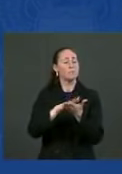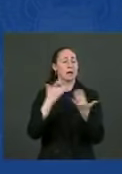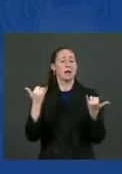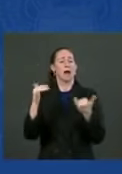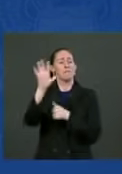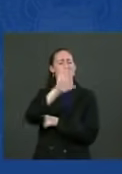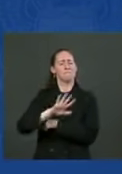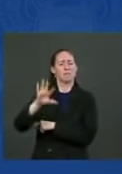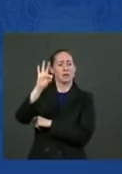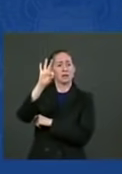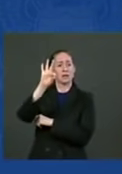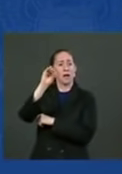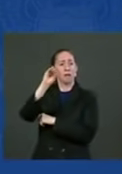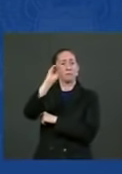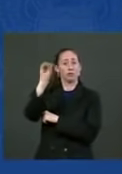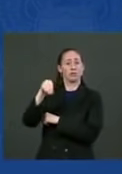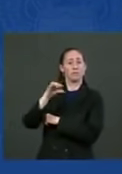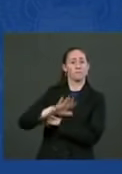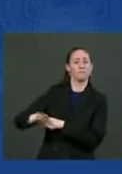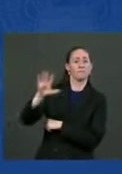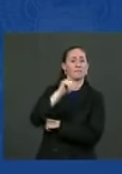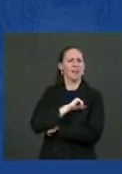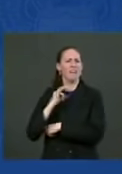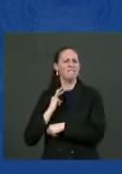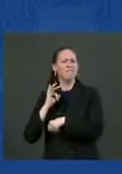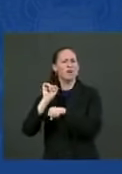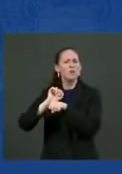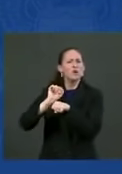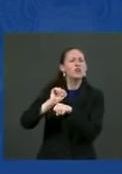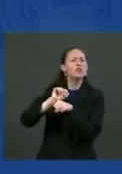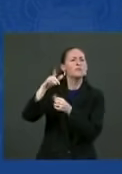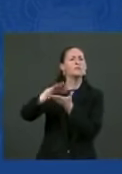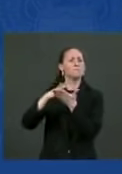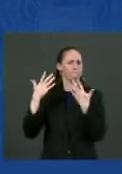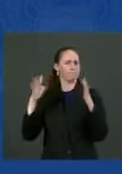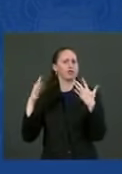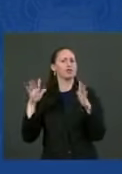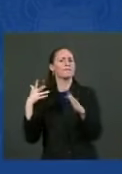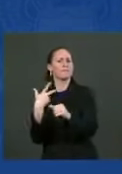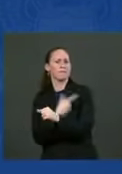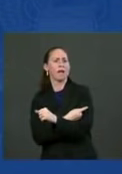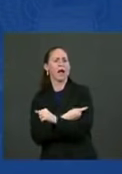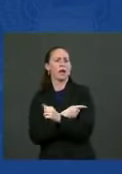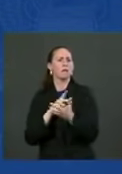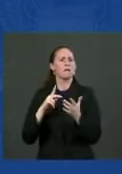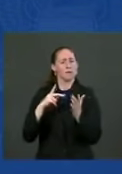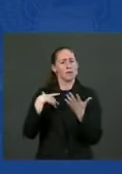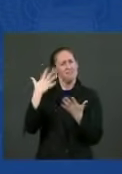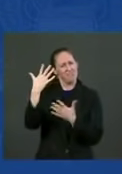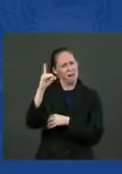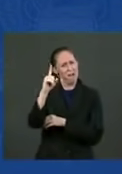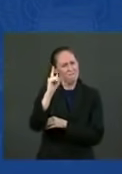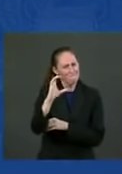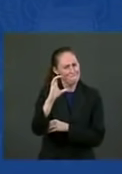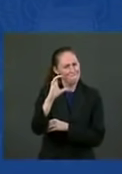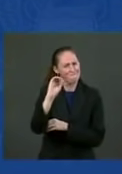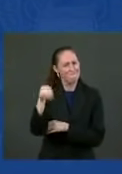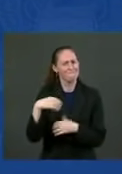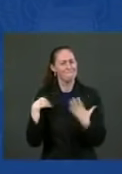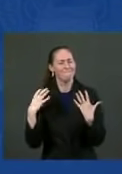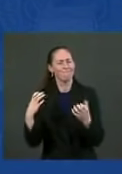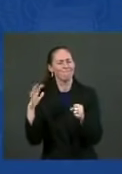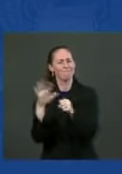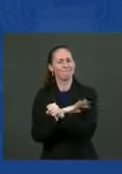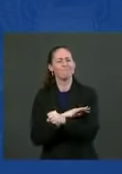school staffs and teachers are vaccinated. We should get that to 100%. My administration has